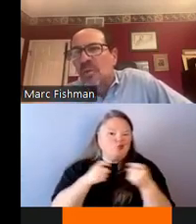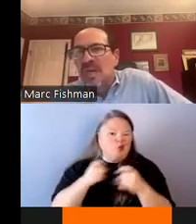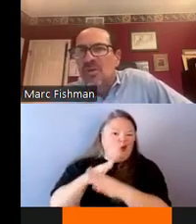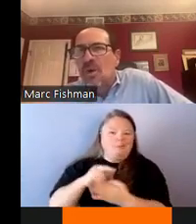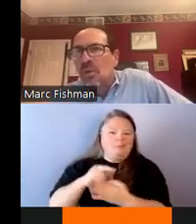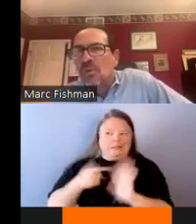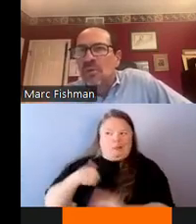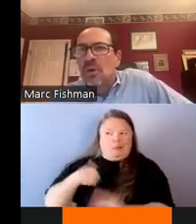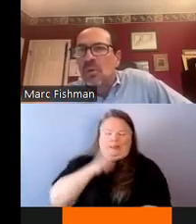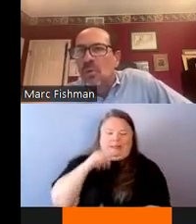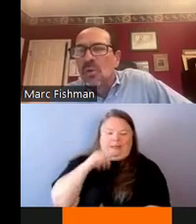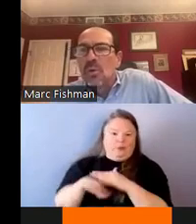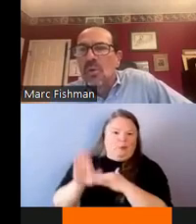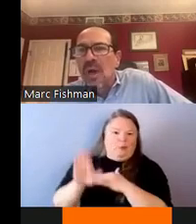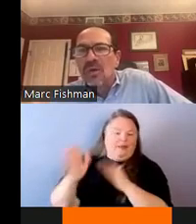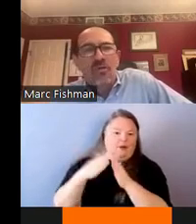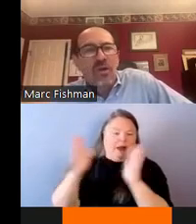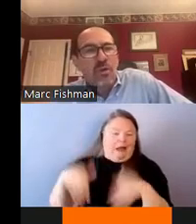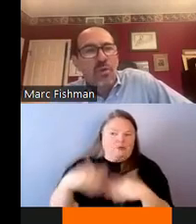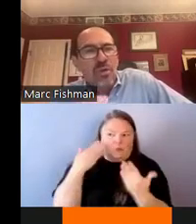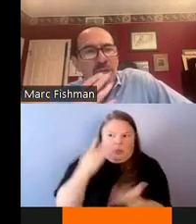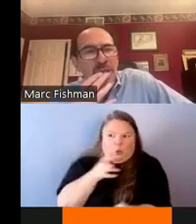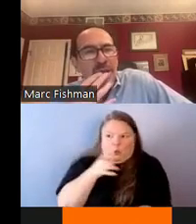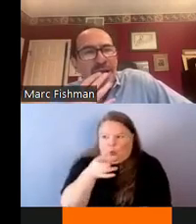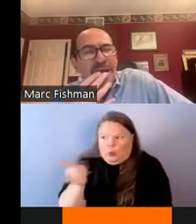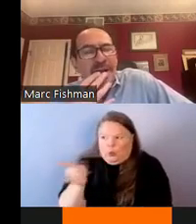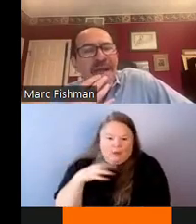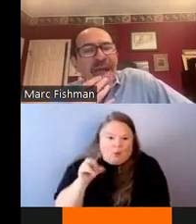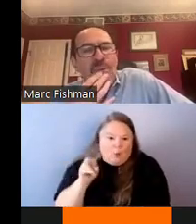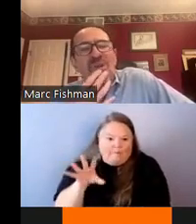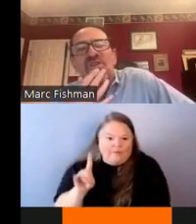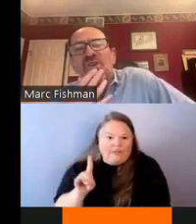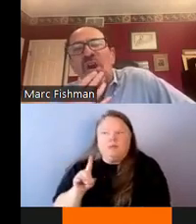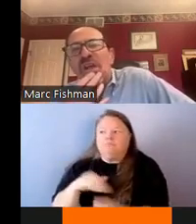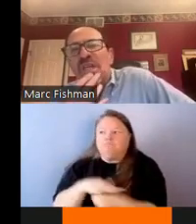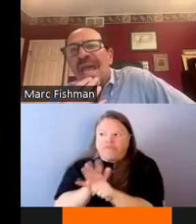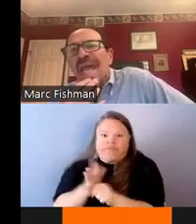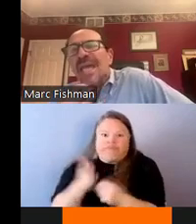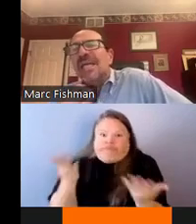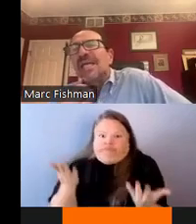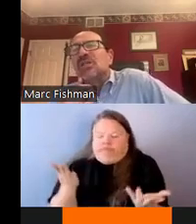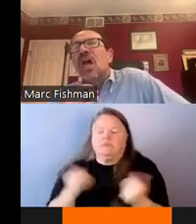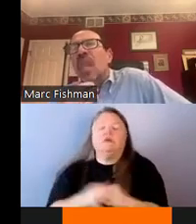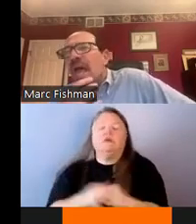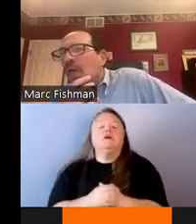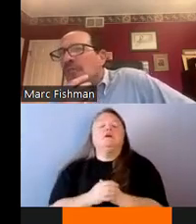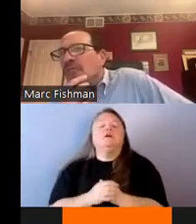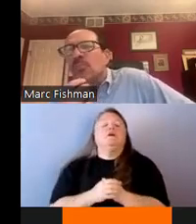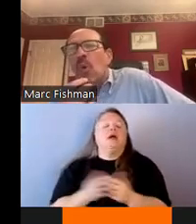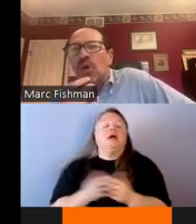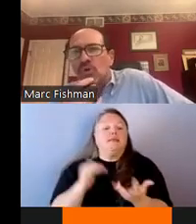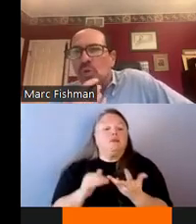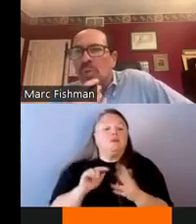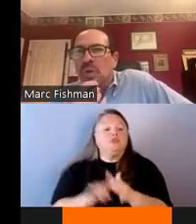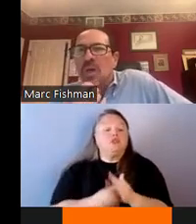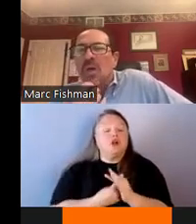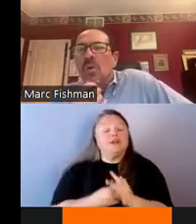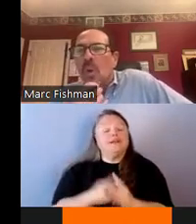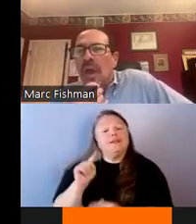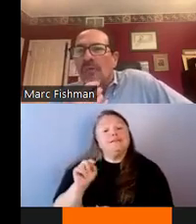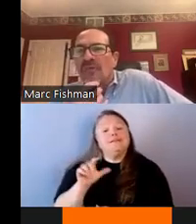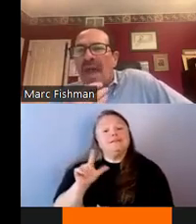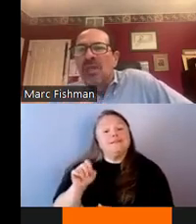people's houses where we didn't know, who had COVID and who didn't. And we started a telehealth support